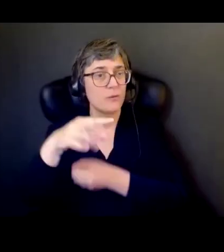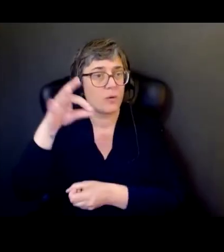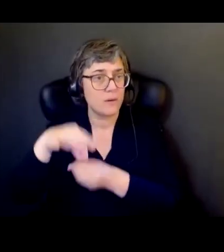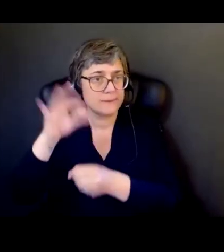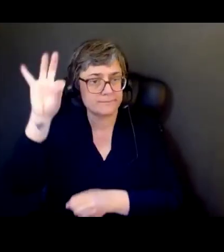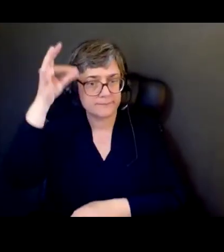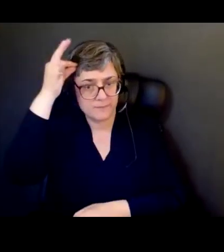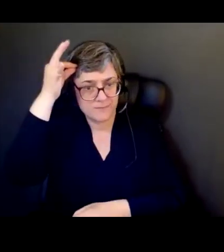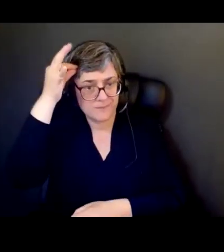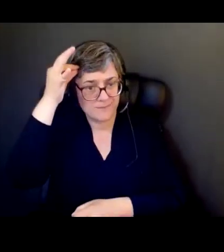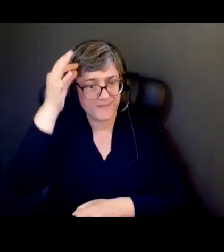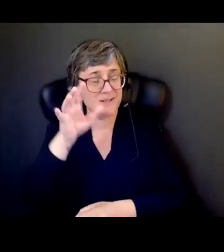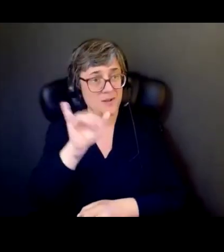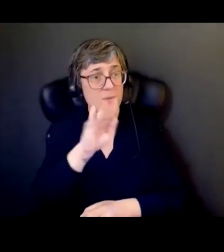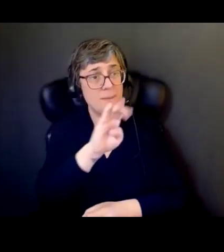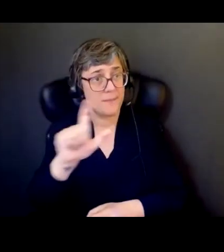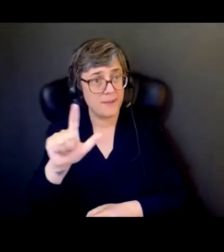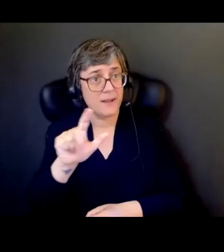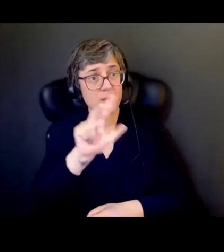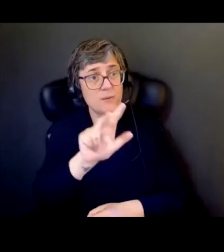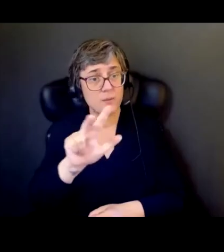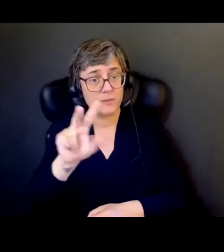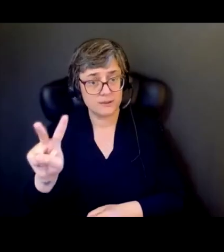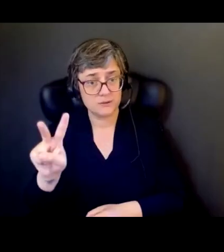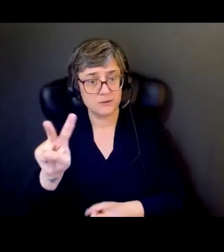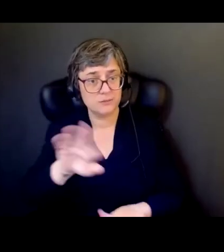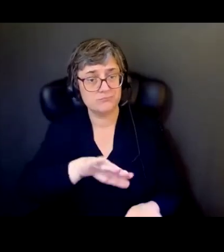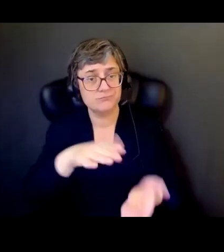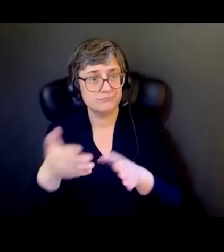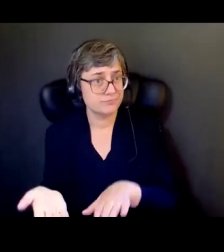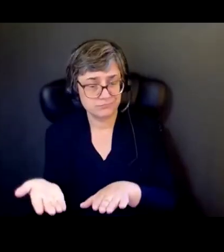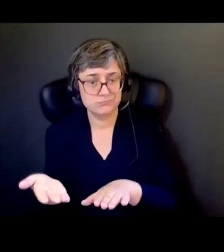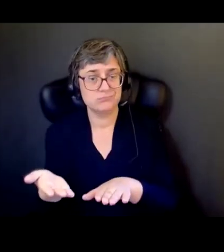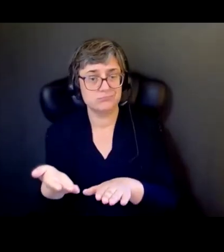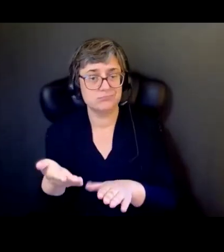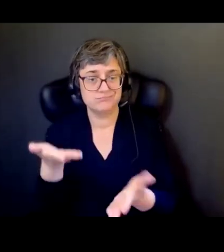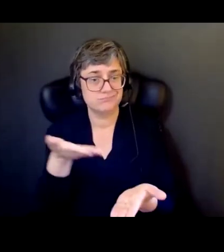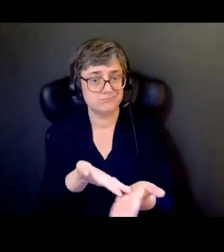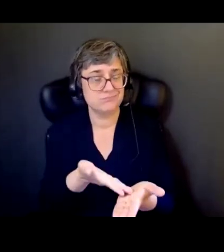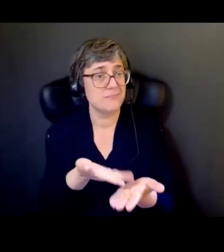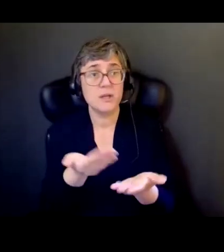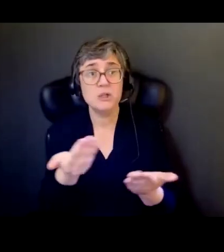And any new attempt to criminalize coercive control would have to start from scratch.